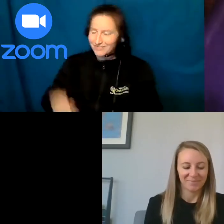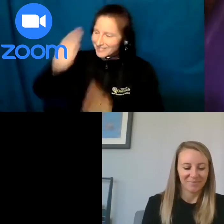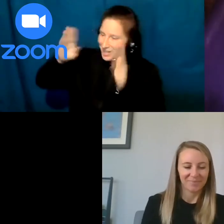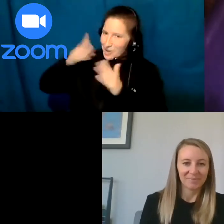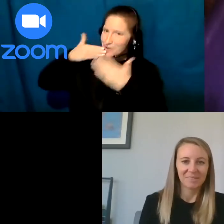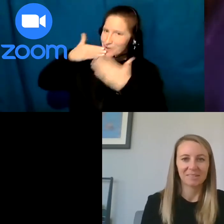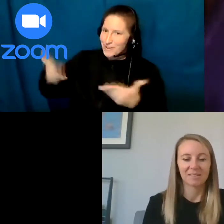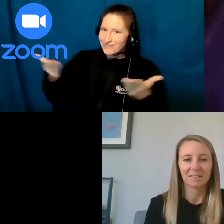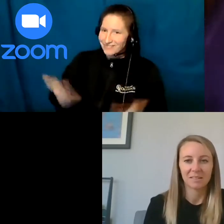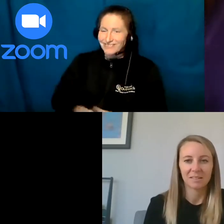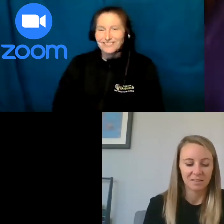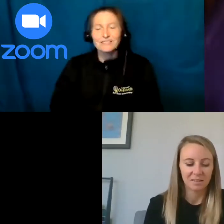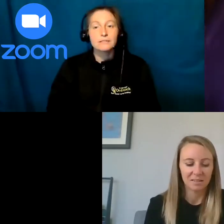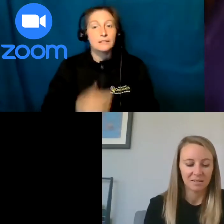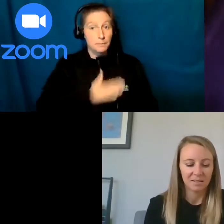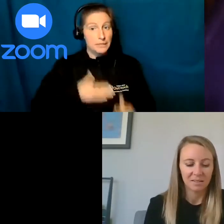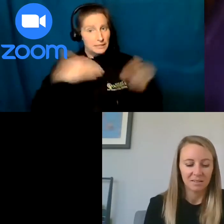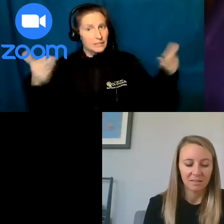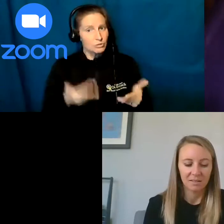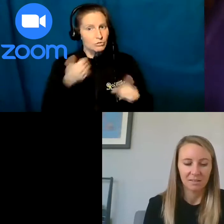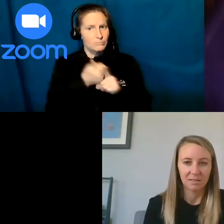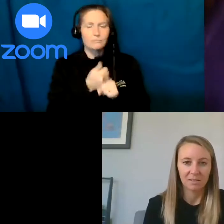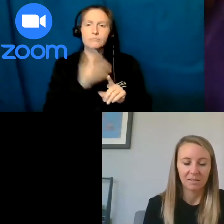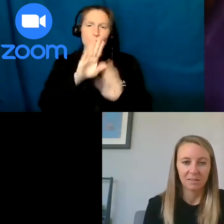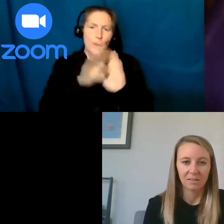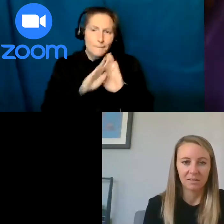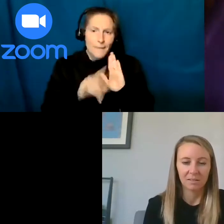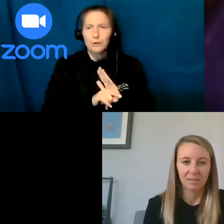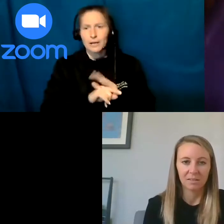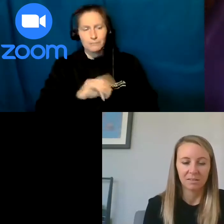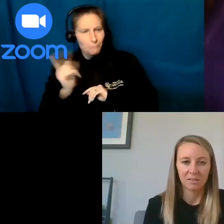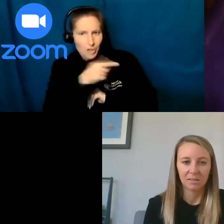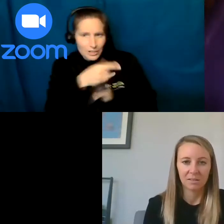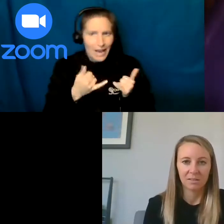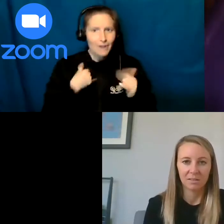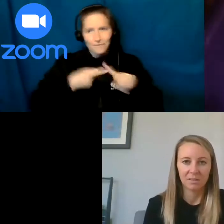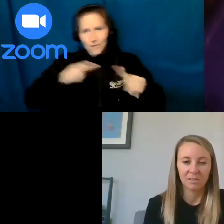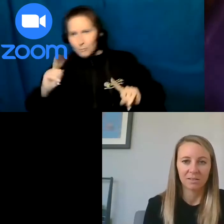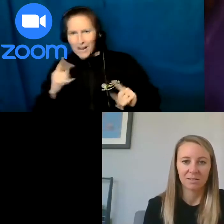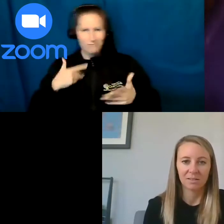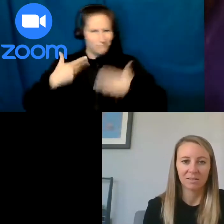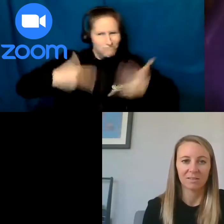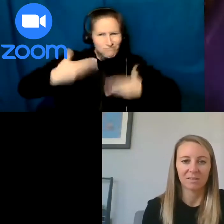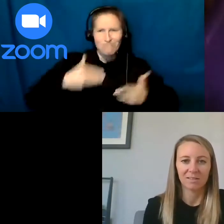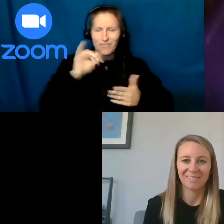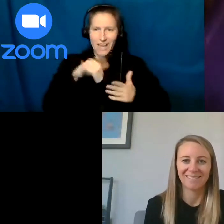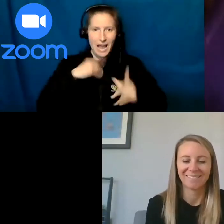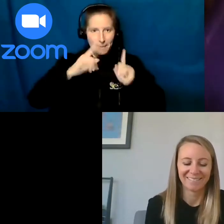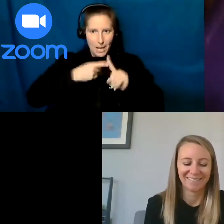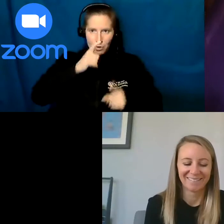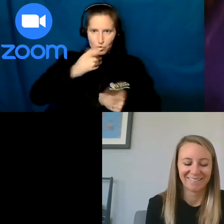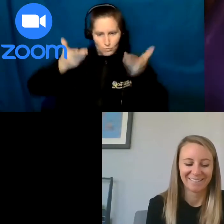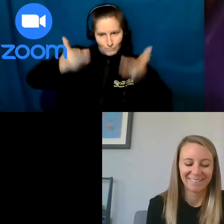you'd please introduce yourself and talk about your background and where you are and where you came from and all that good stuff that made